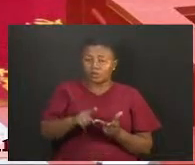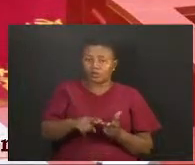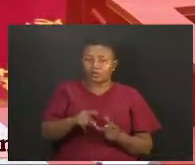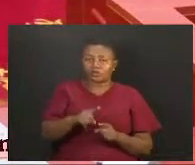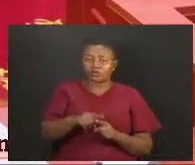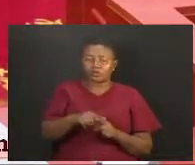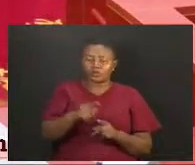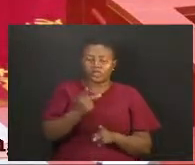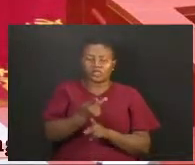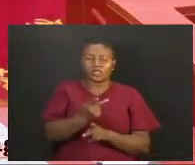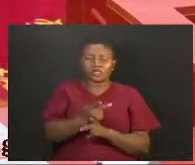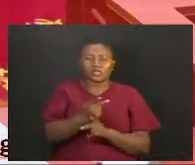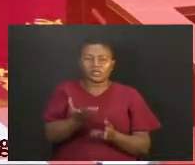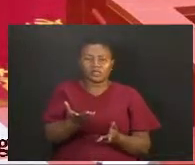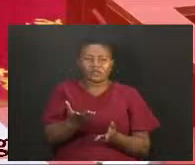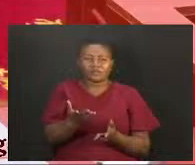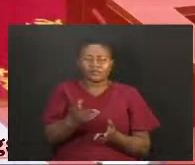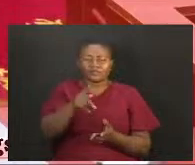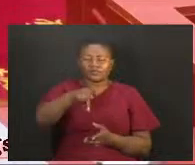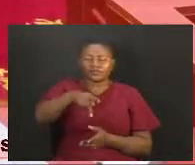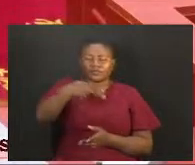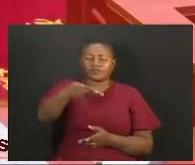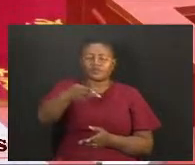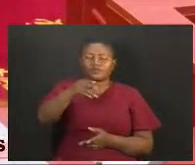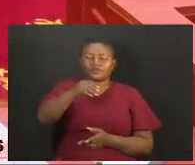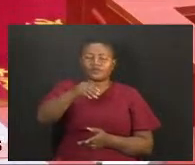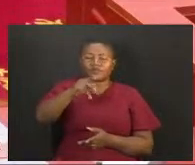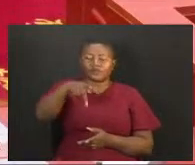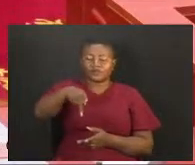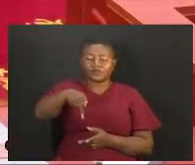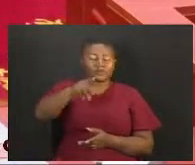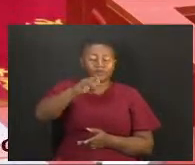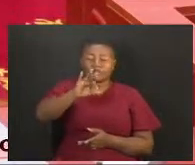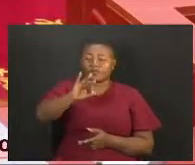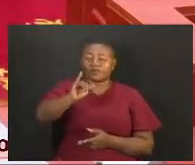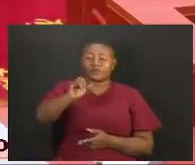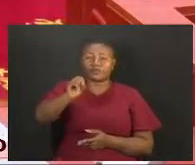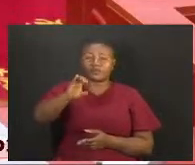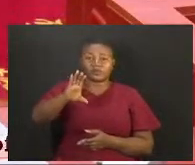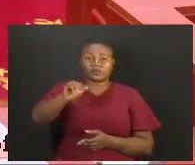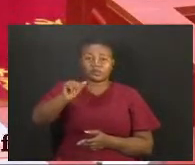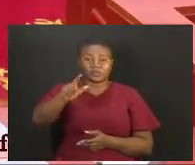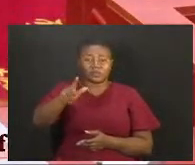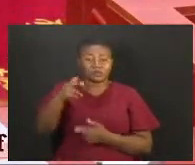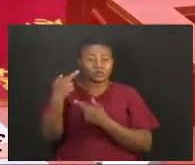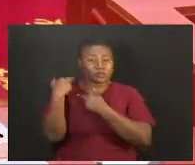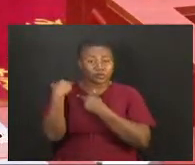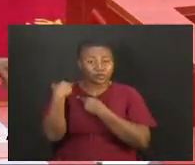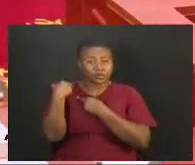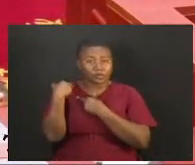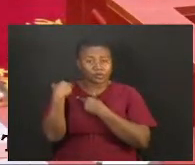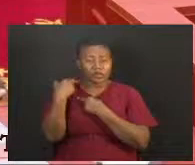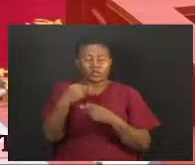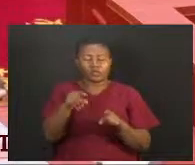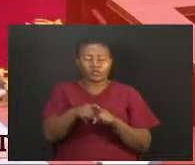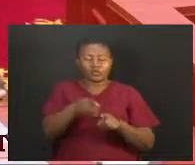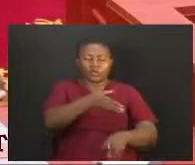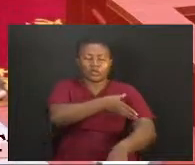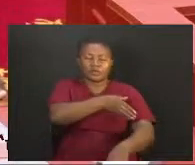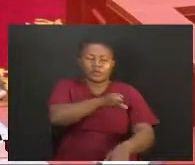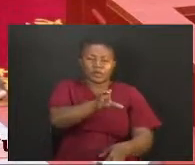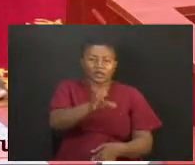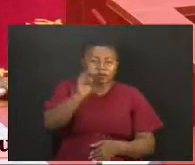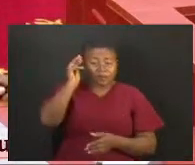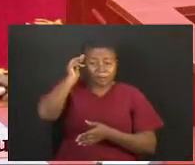responsibility. By moving forward, we will enhance public financial management by empowering ministers